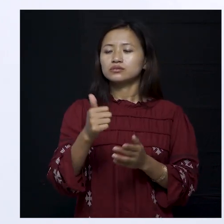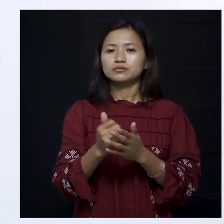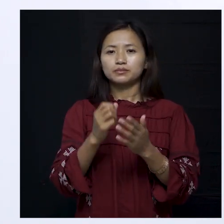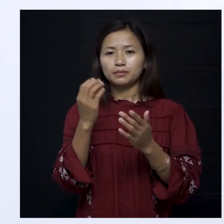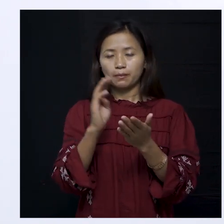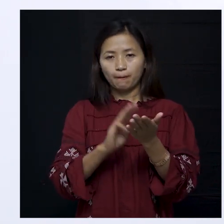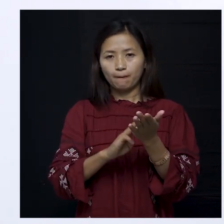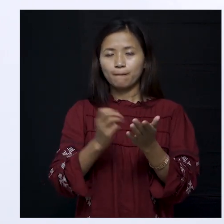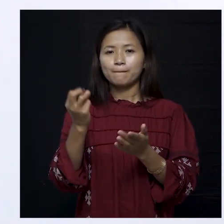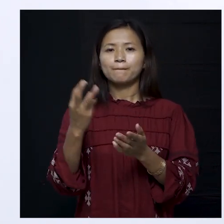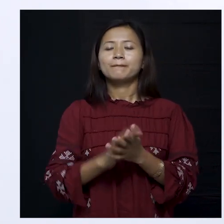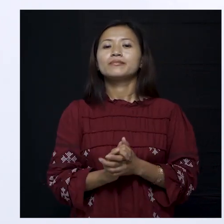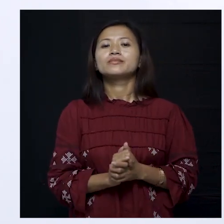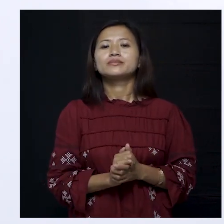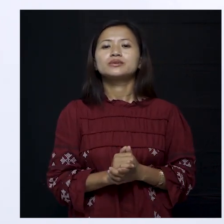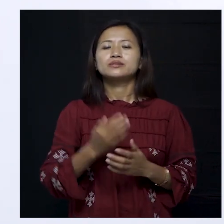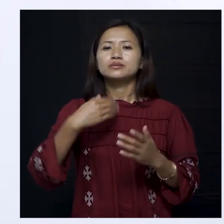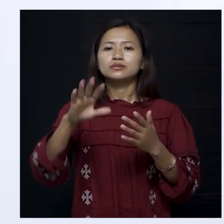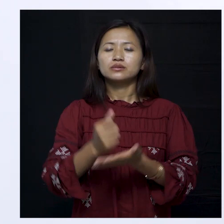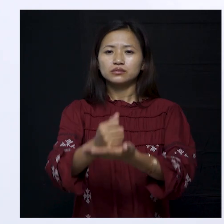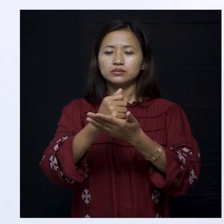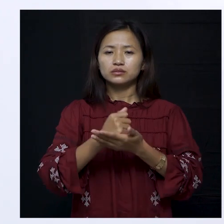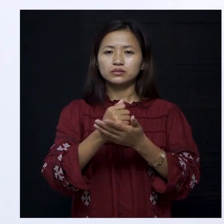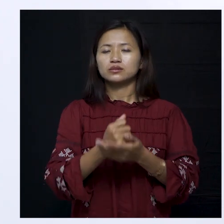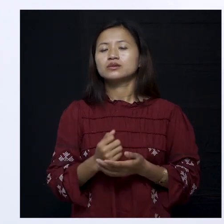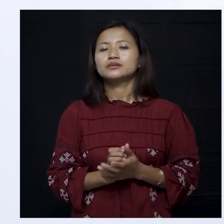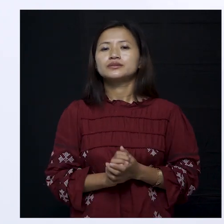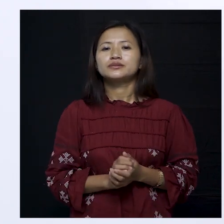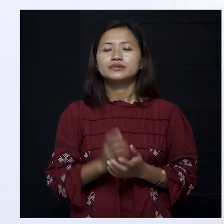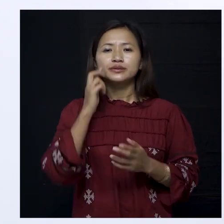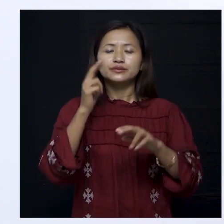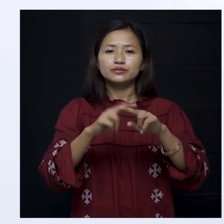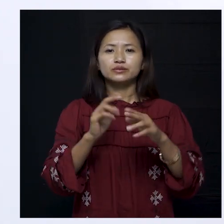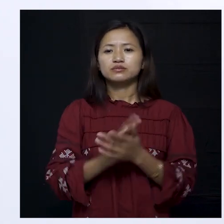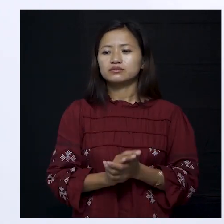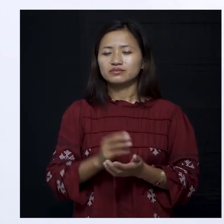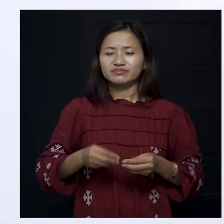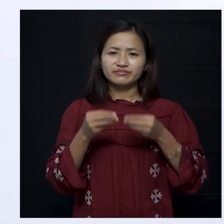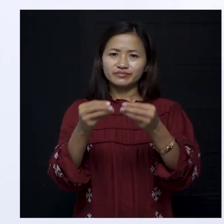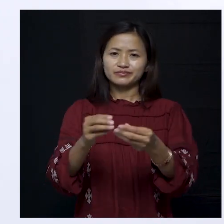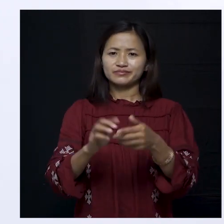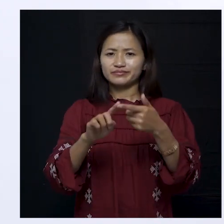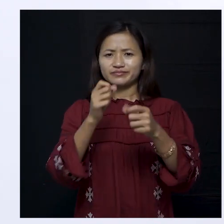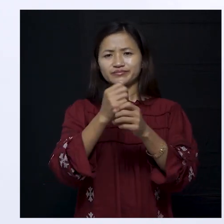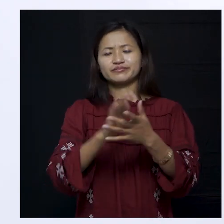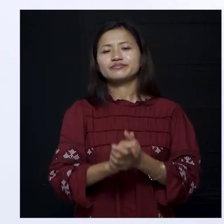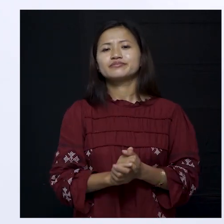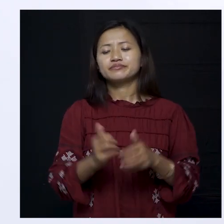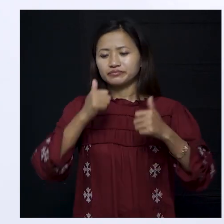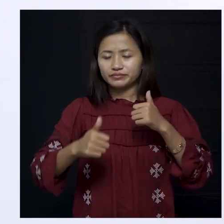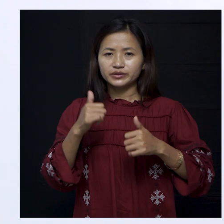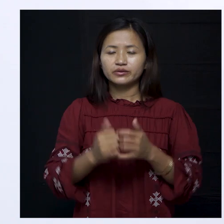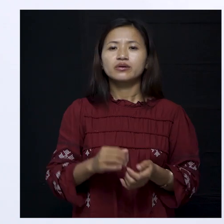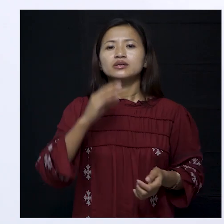of your speech is going to help you score mark. And even if you are not giving an exam, remember,